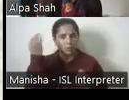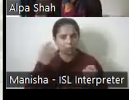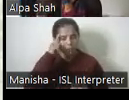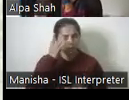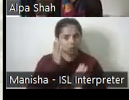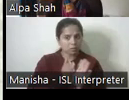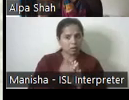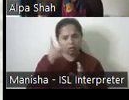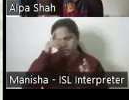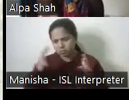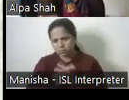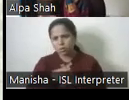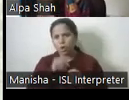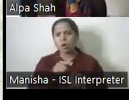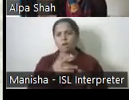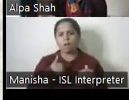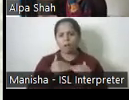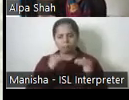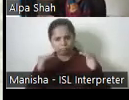psychological traumas of inferiority